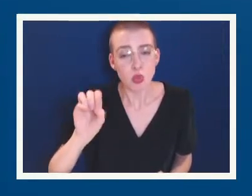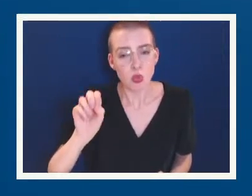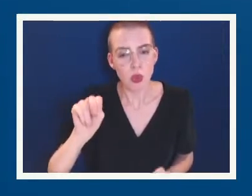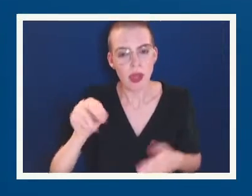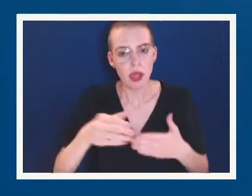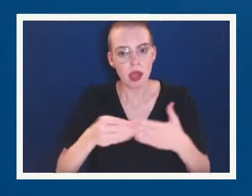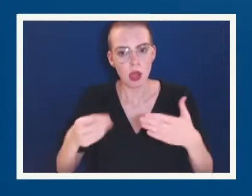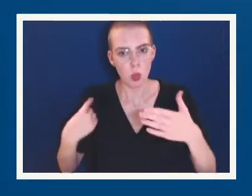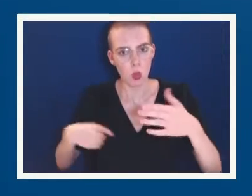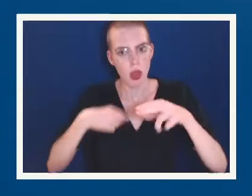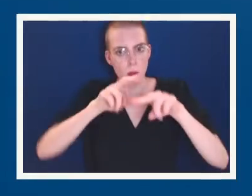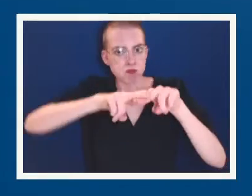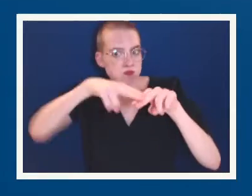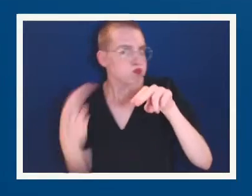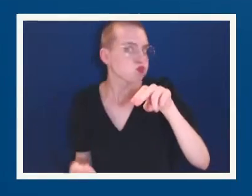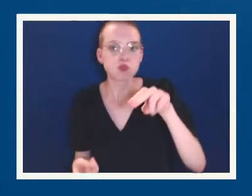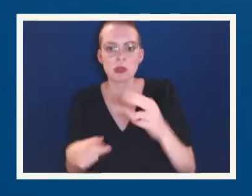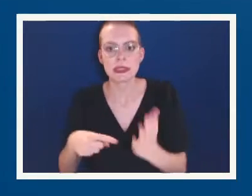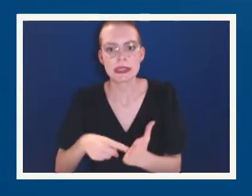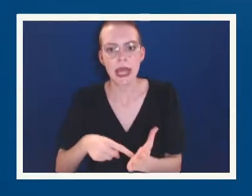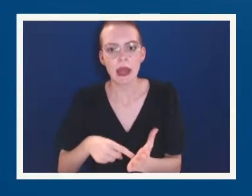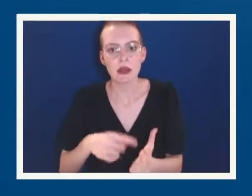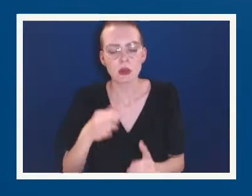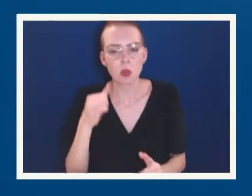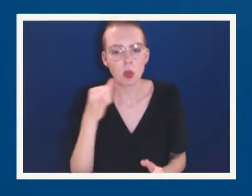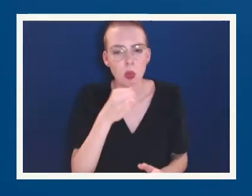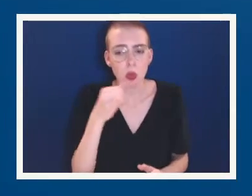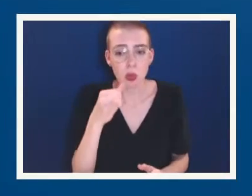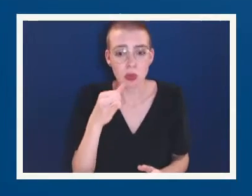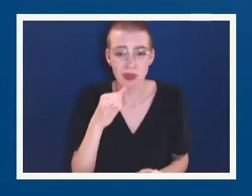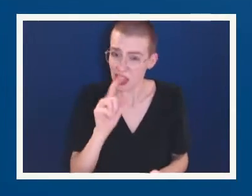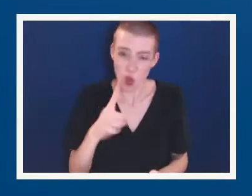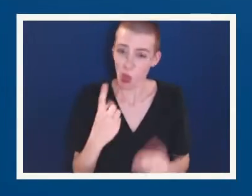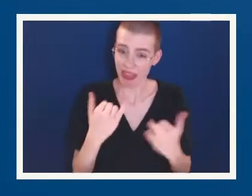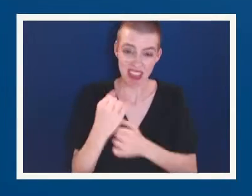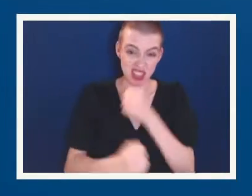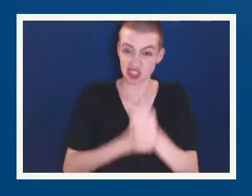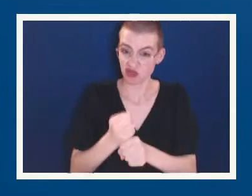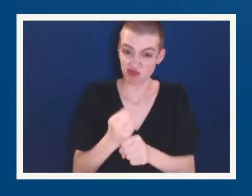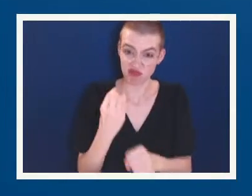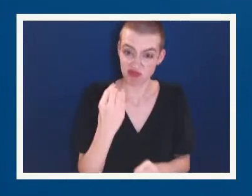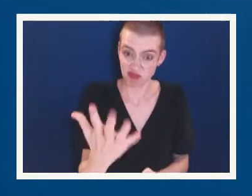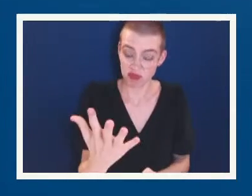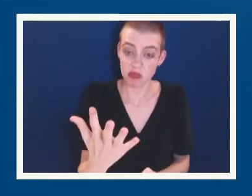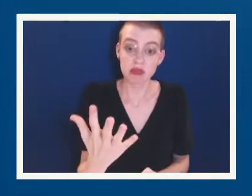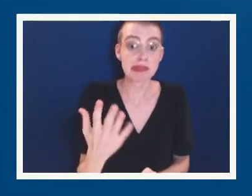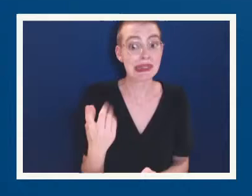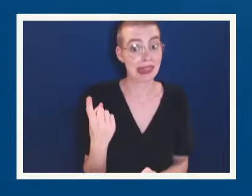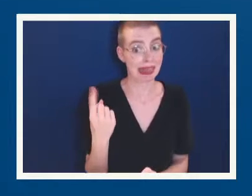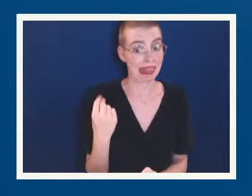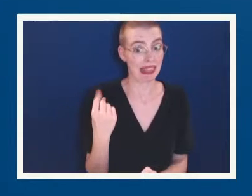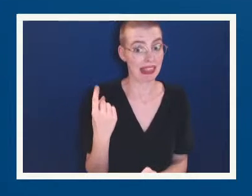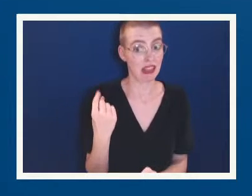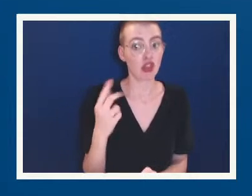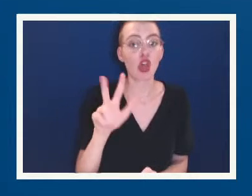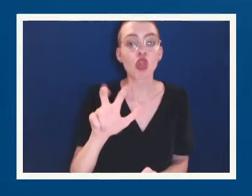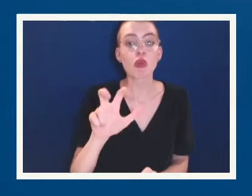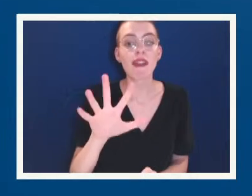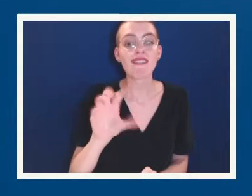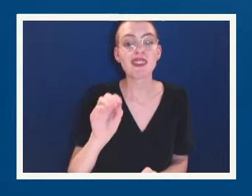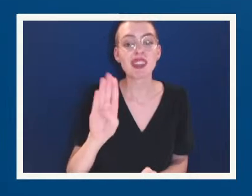$1.4 trillion. Just this year. And last year by $350 billion.